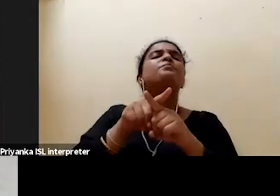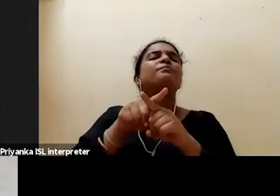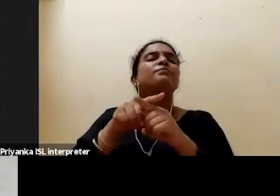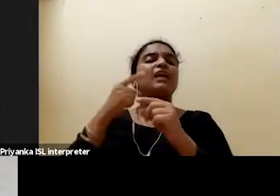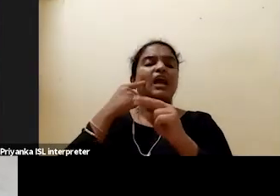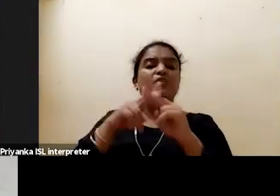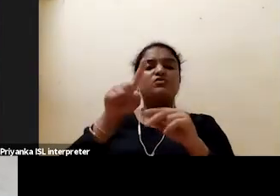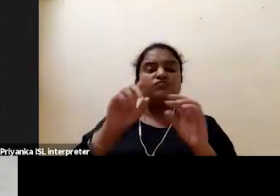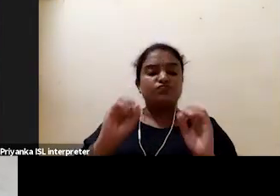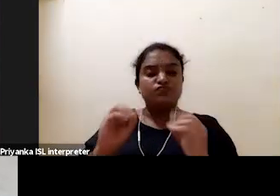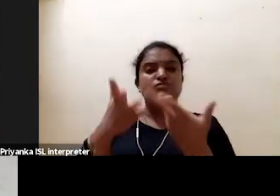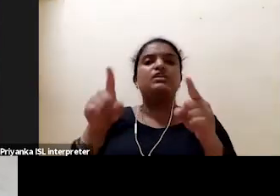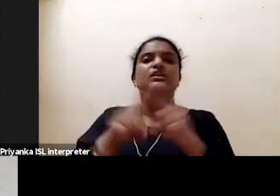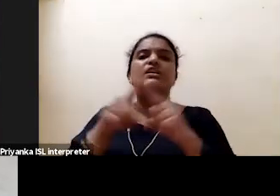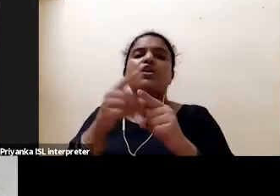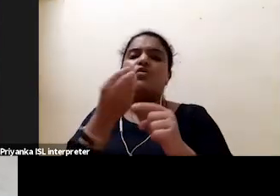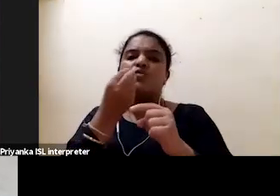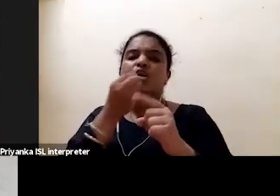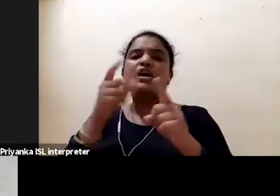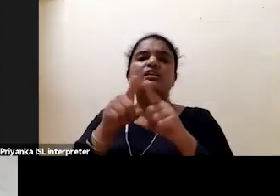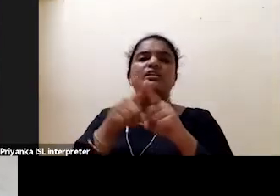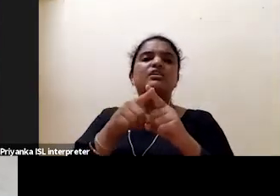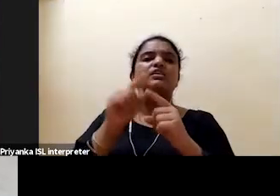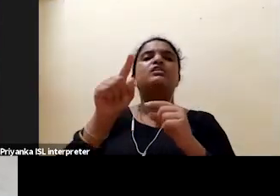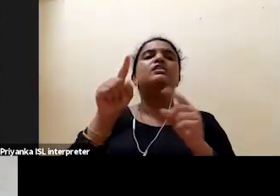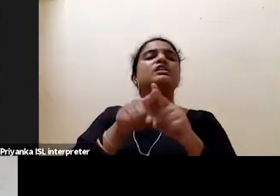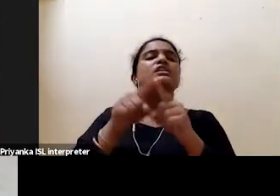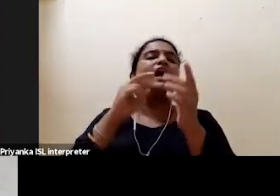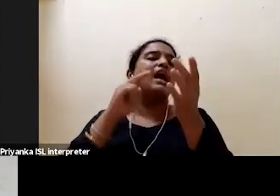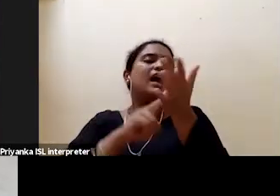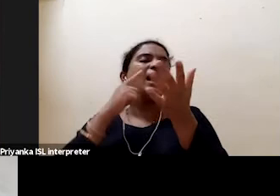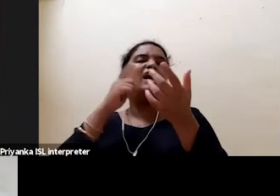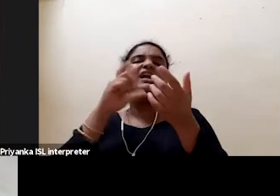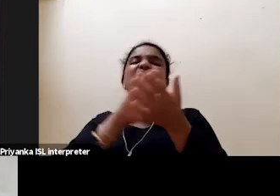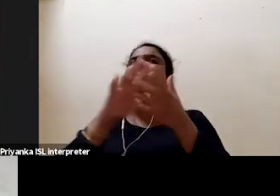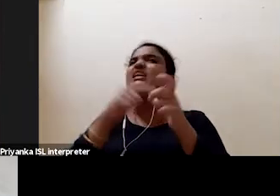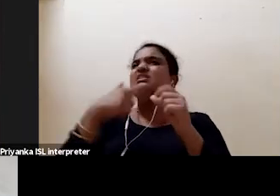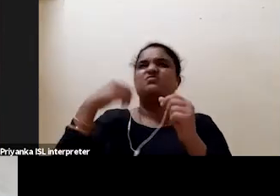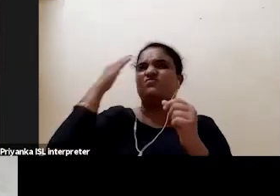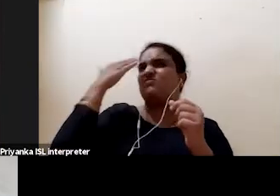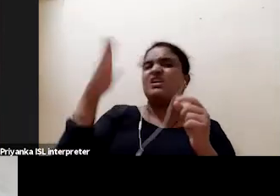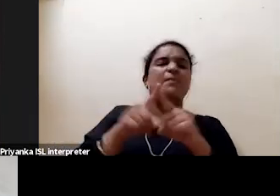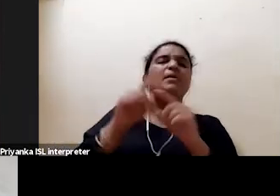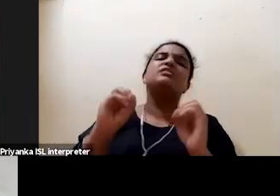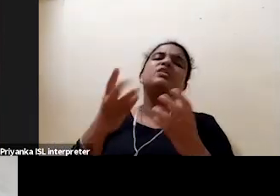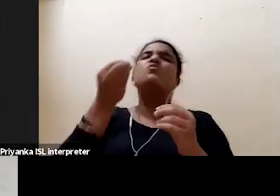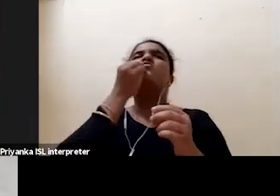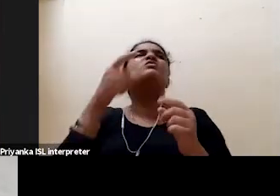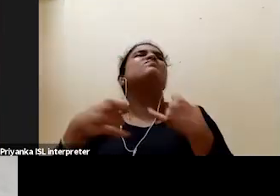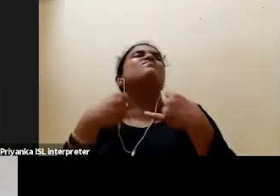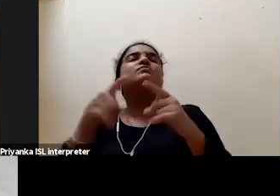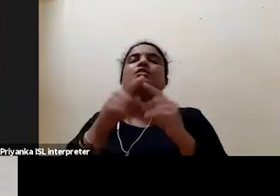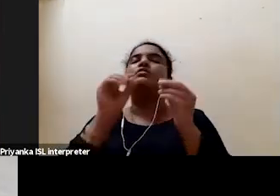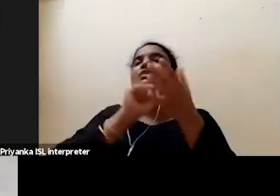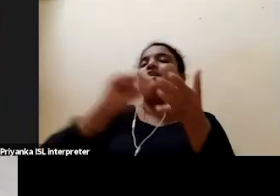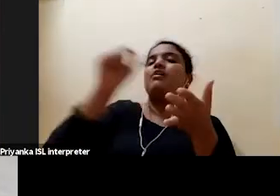get started, you may not find your niche, and that is totally fine. You may have a few interests in food, and you can start writing